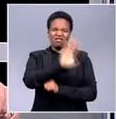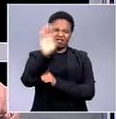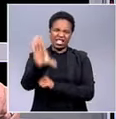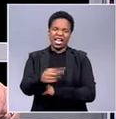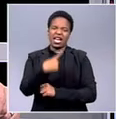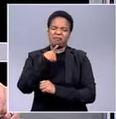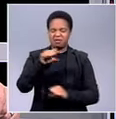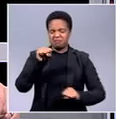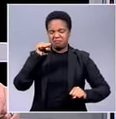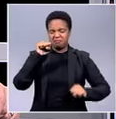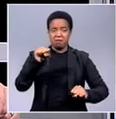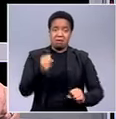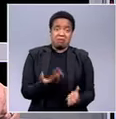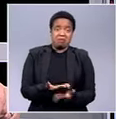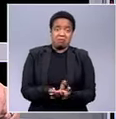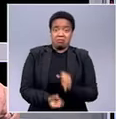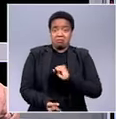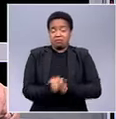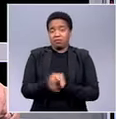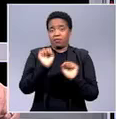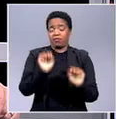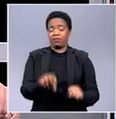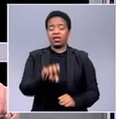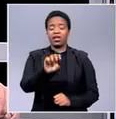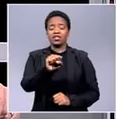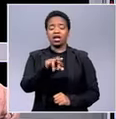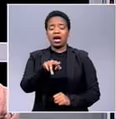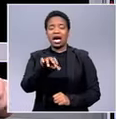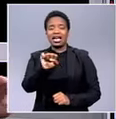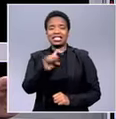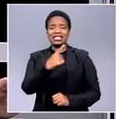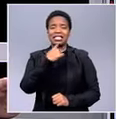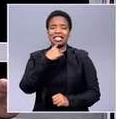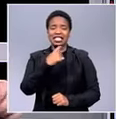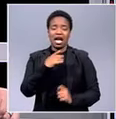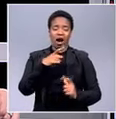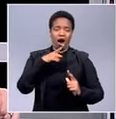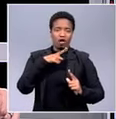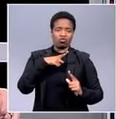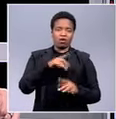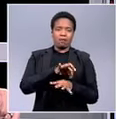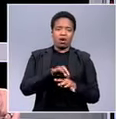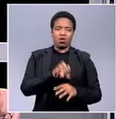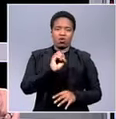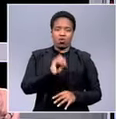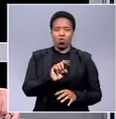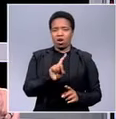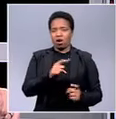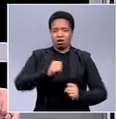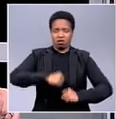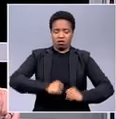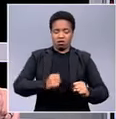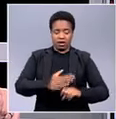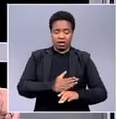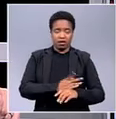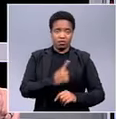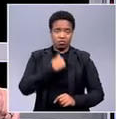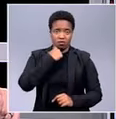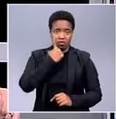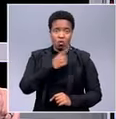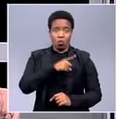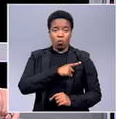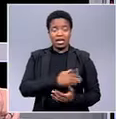to be affected by a strike. The Revenue Service has put contingency plans in place if it cannot reach agreement before tomorrow with